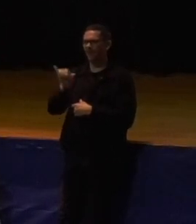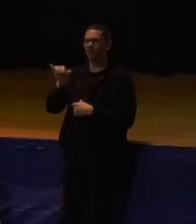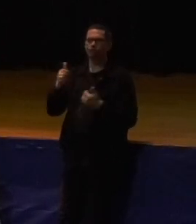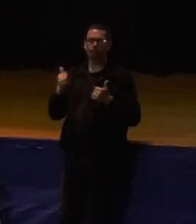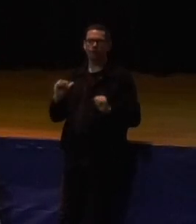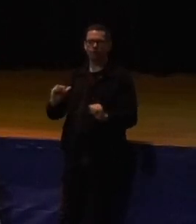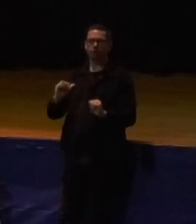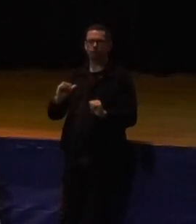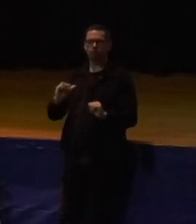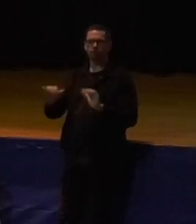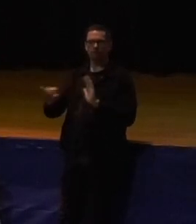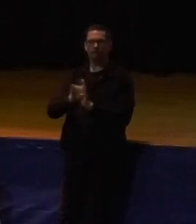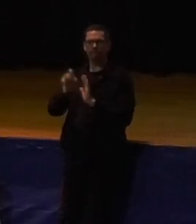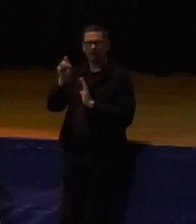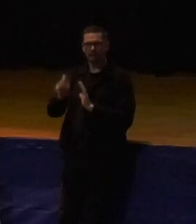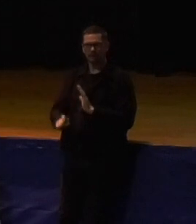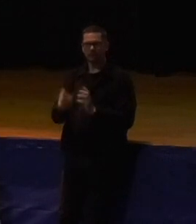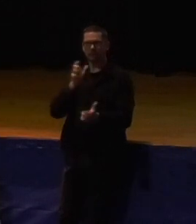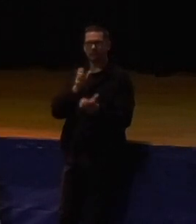needs.